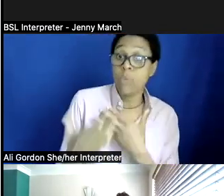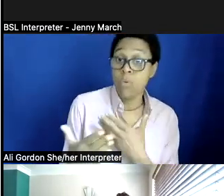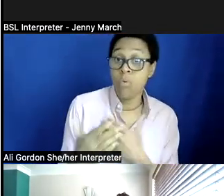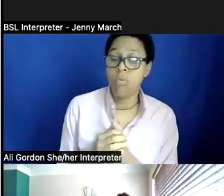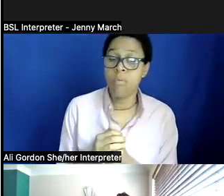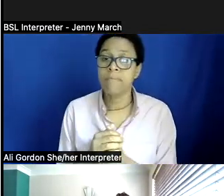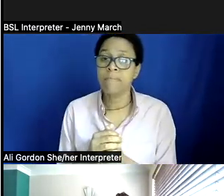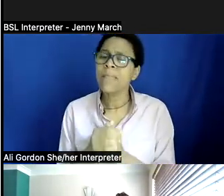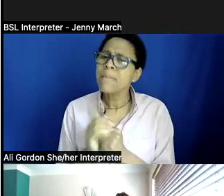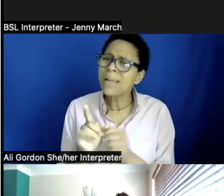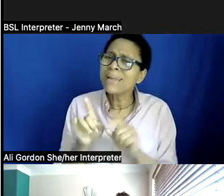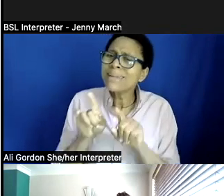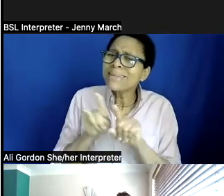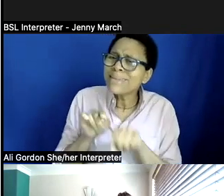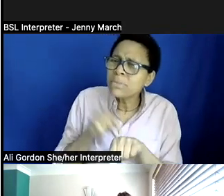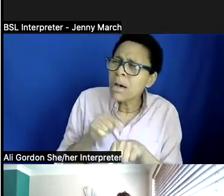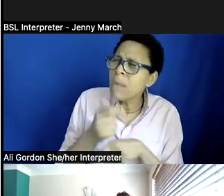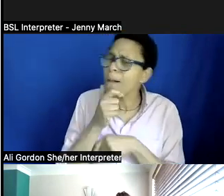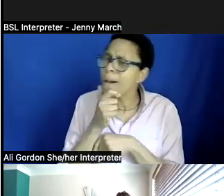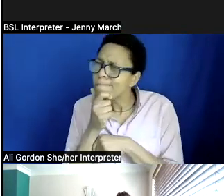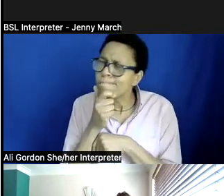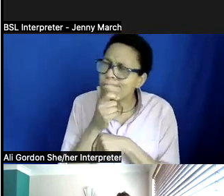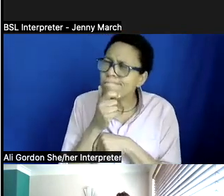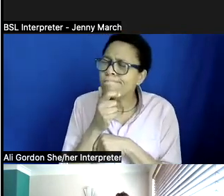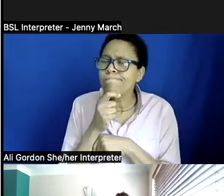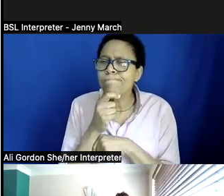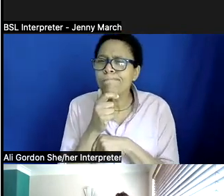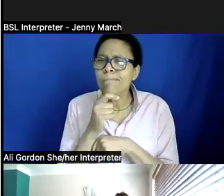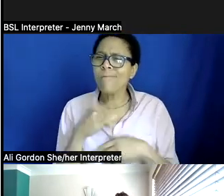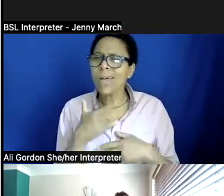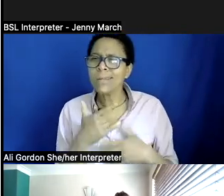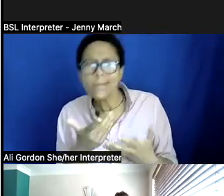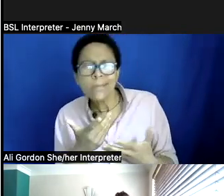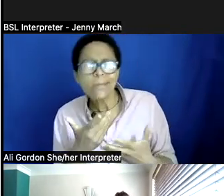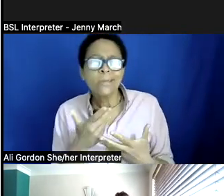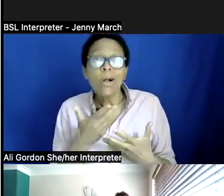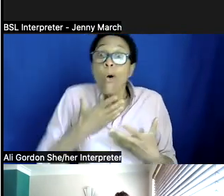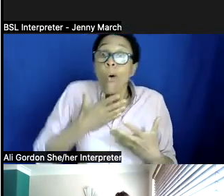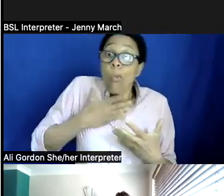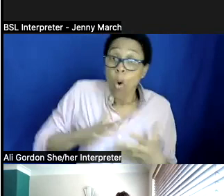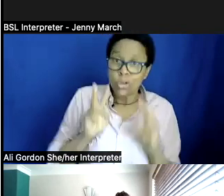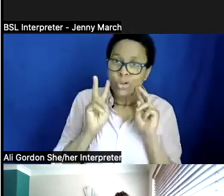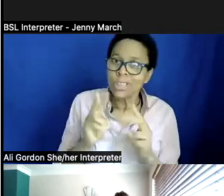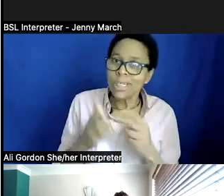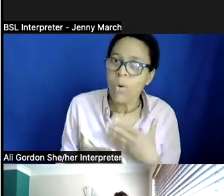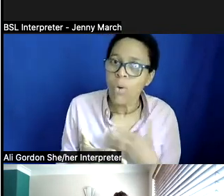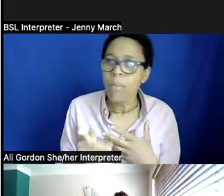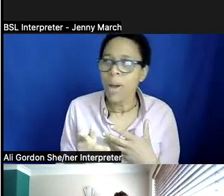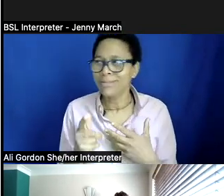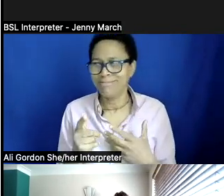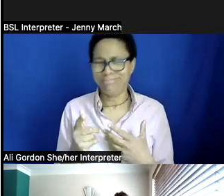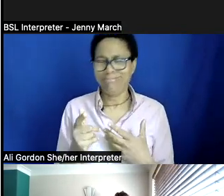But it was also kind of about that balance of like sort of like I felt quite hungry to see them all, but then also that was almost perverse in a way,